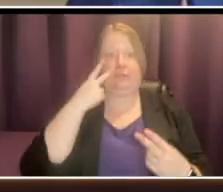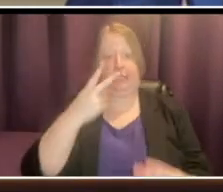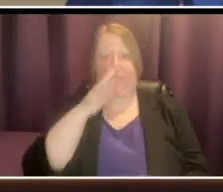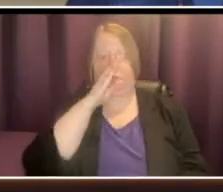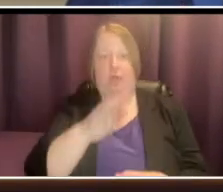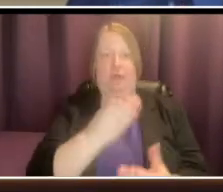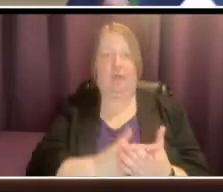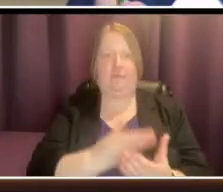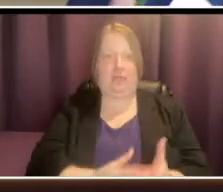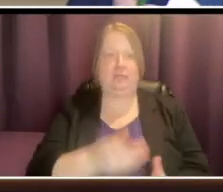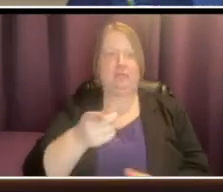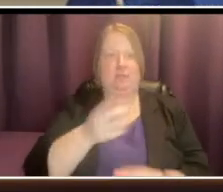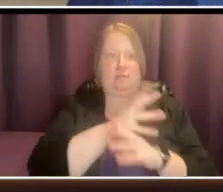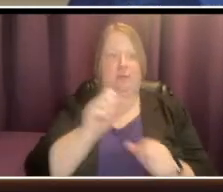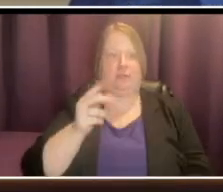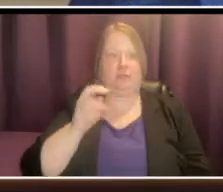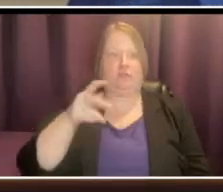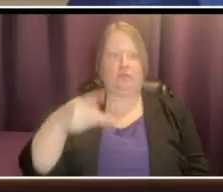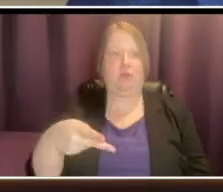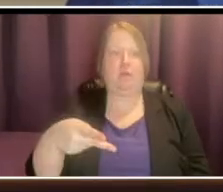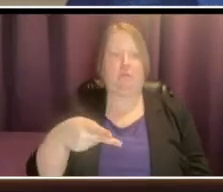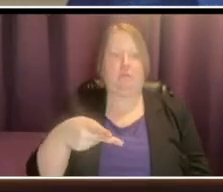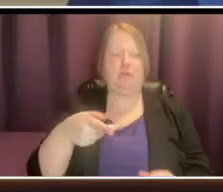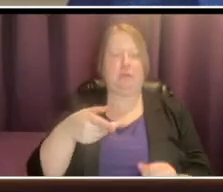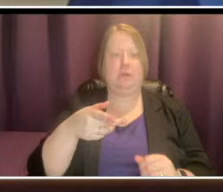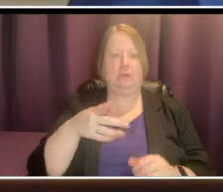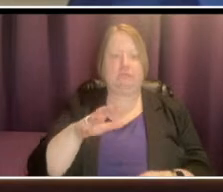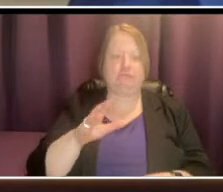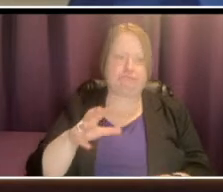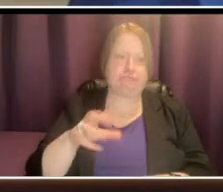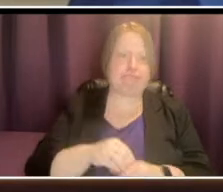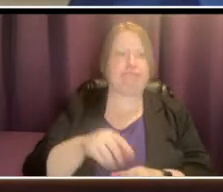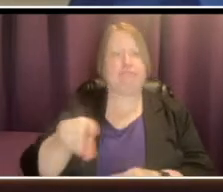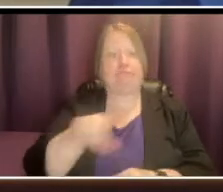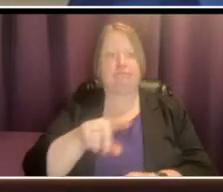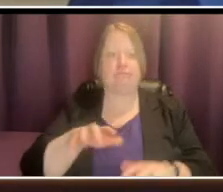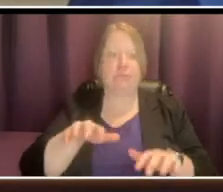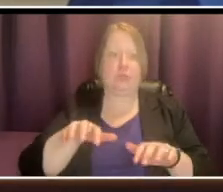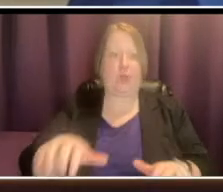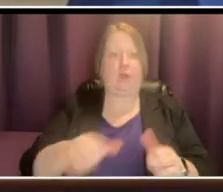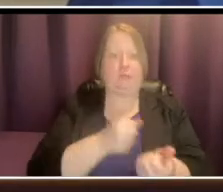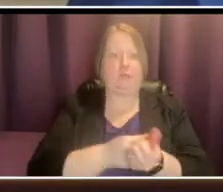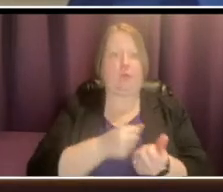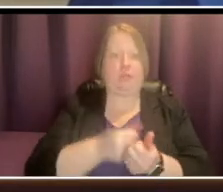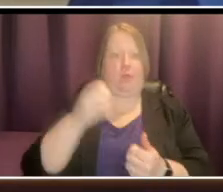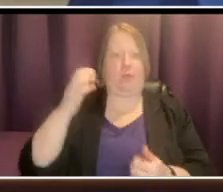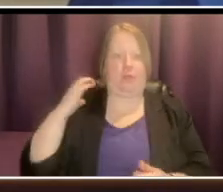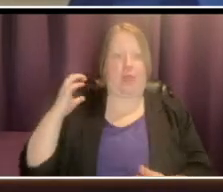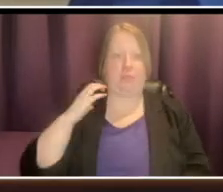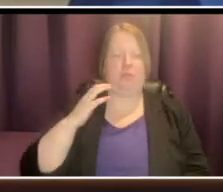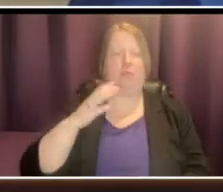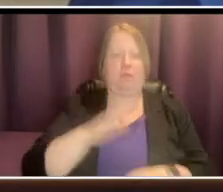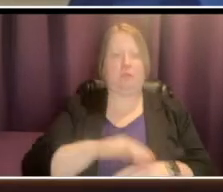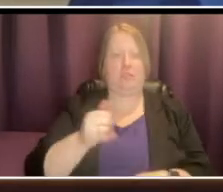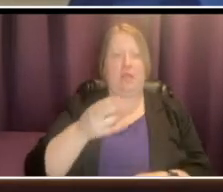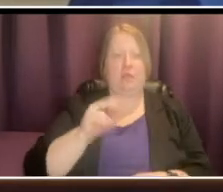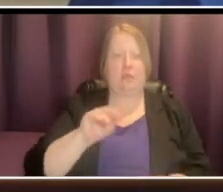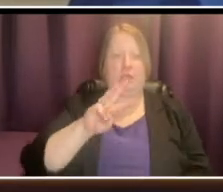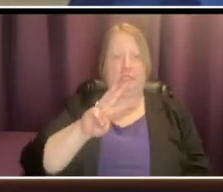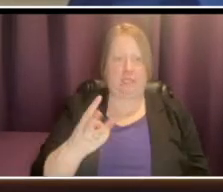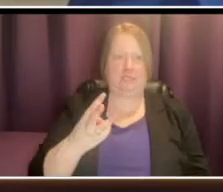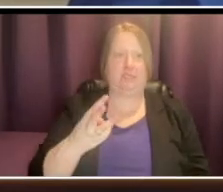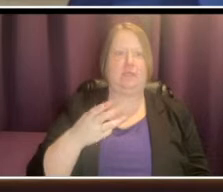they were armed and angry. This was the last, most desperate, and dangerous prong of his plan to disrupt the joint